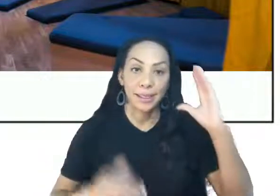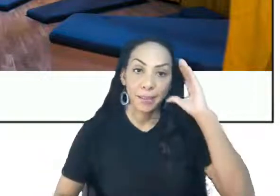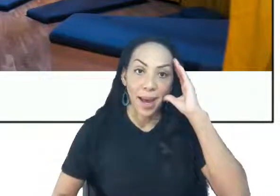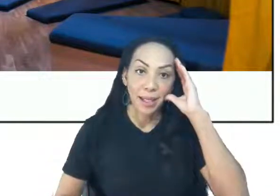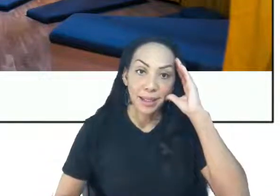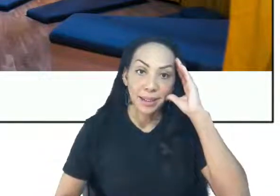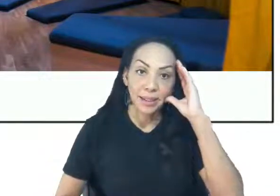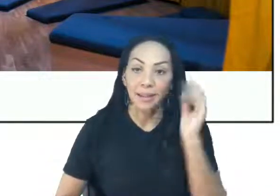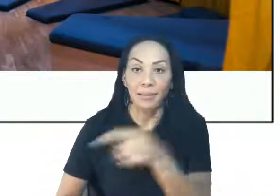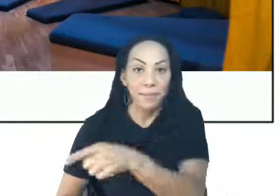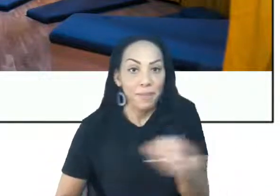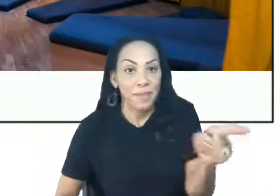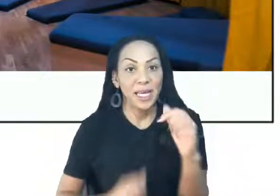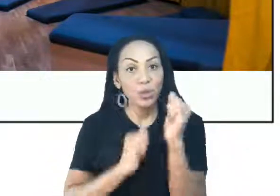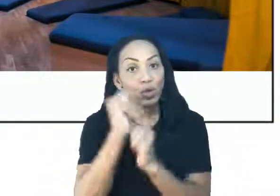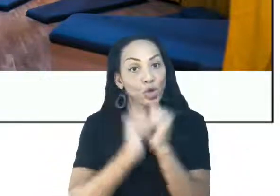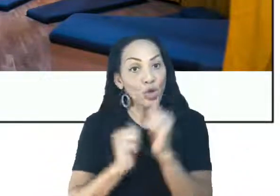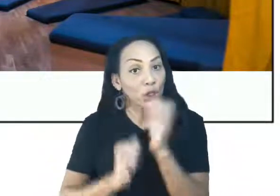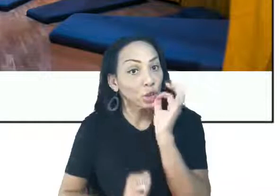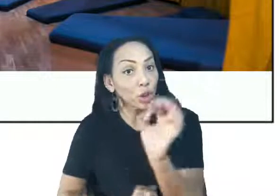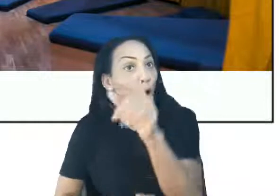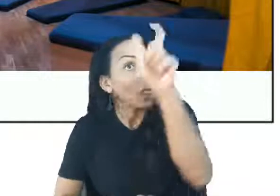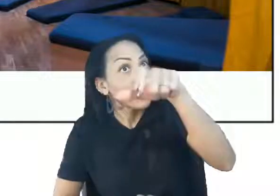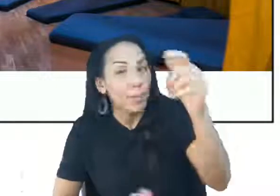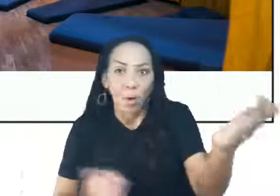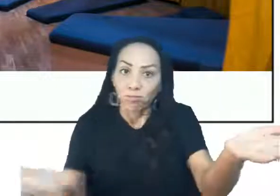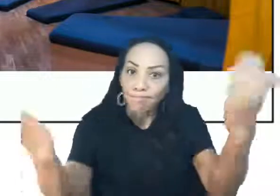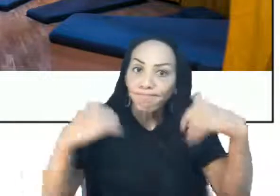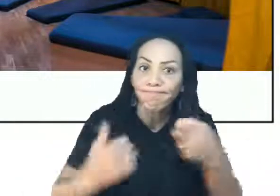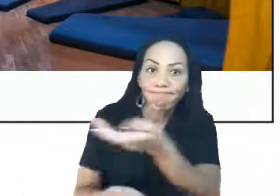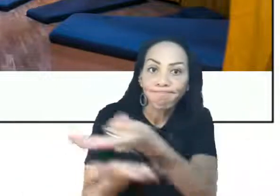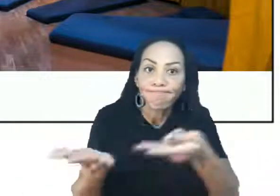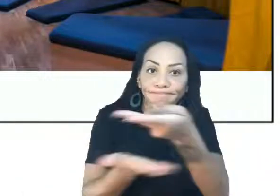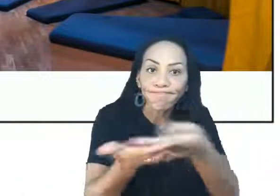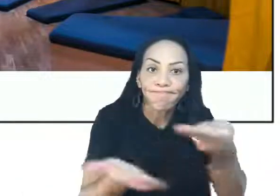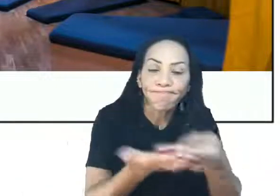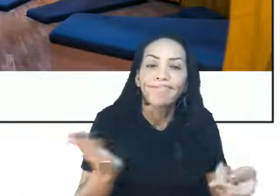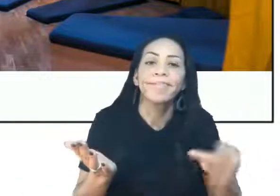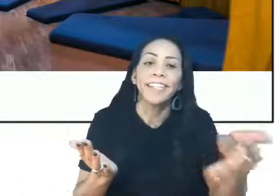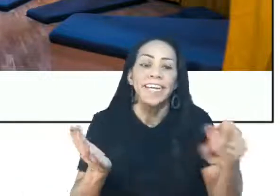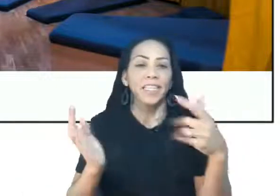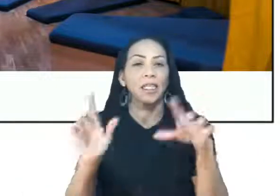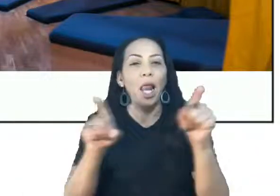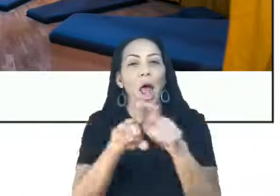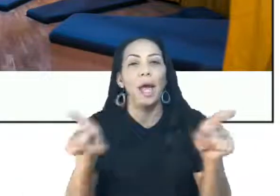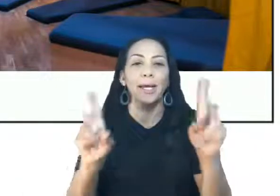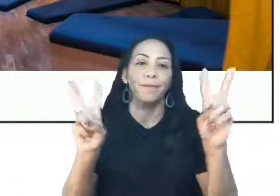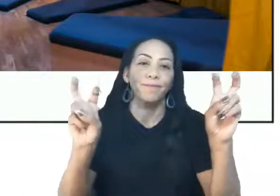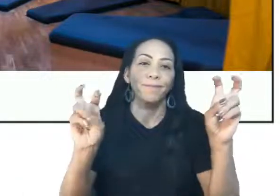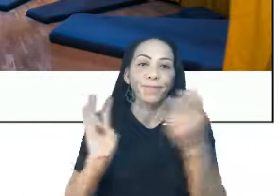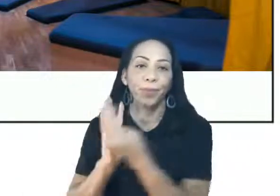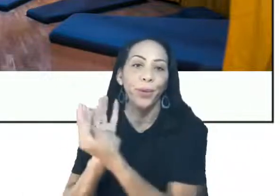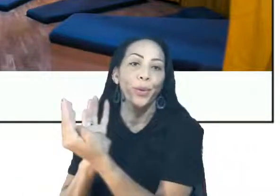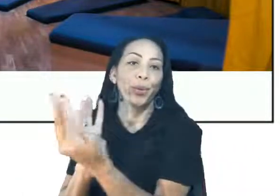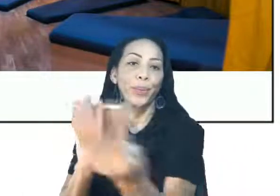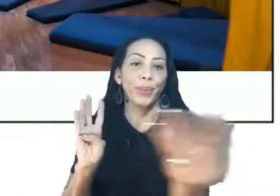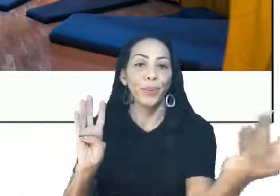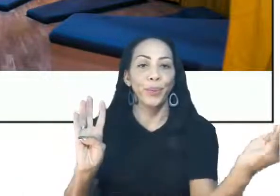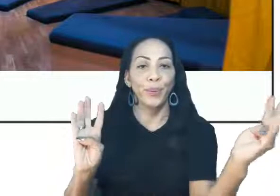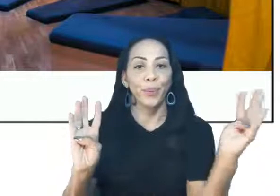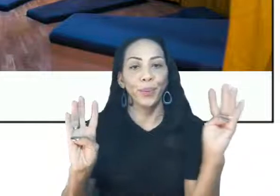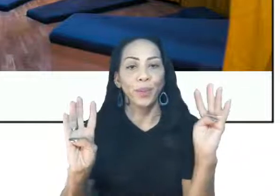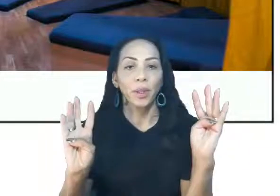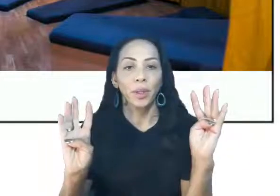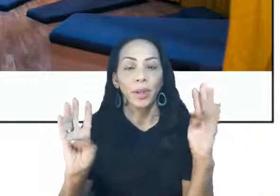people to lie down on. There's a circular threshold that's created by long panels of fabric that